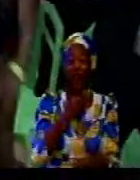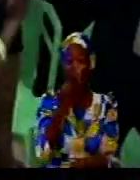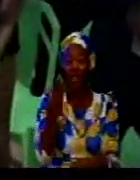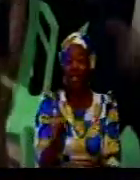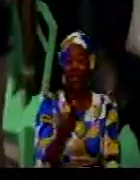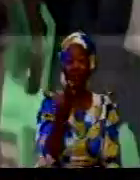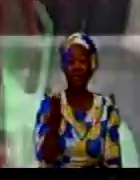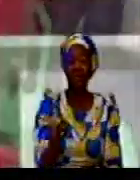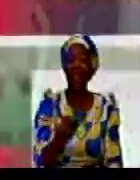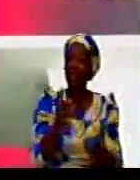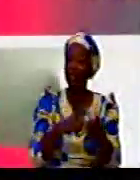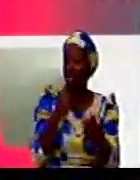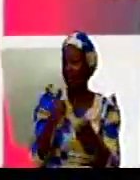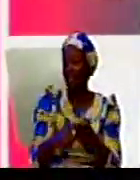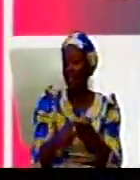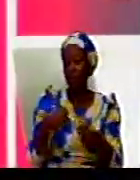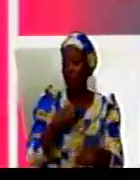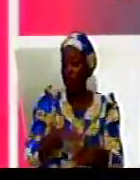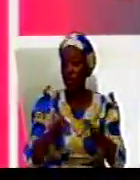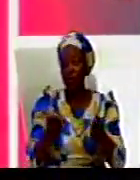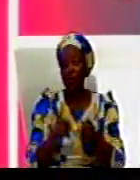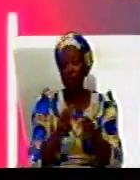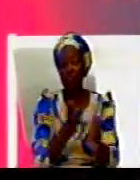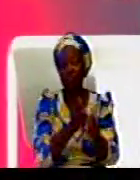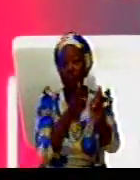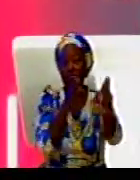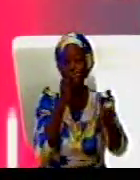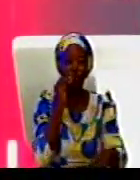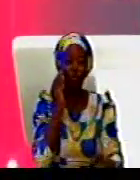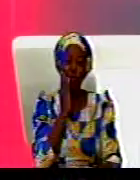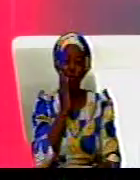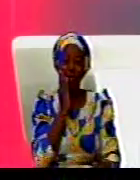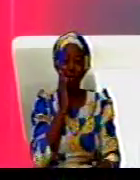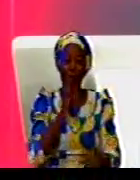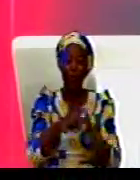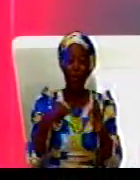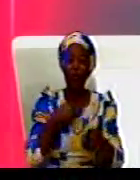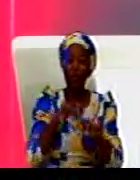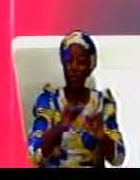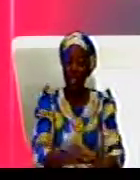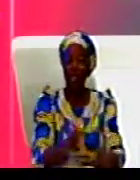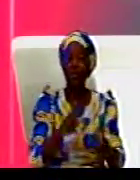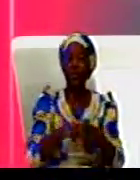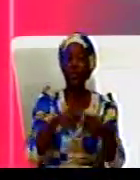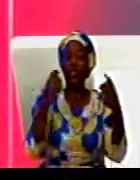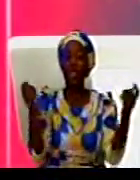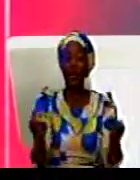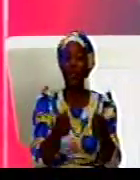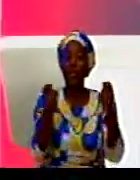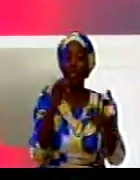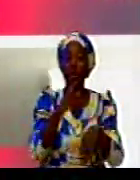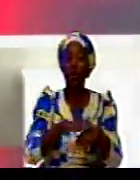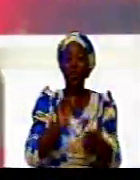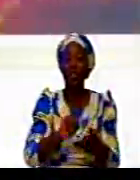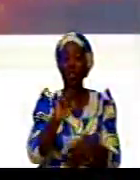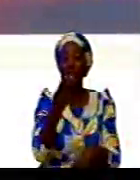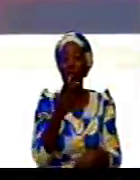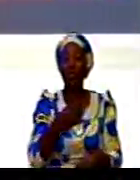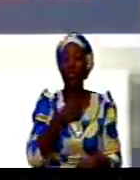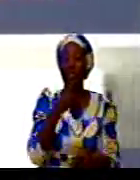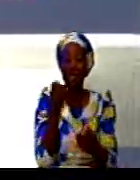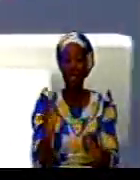And because October 1st is Friday, then we don't want to run back home. We want